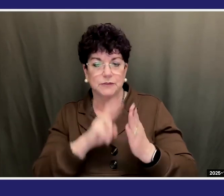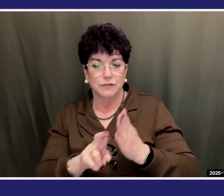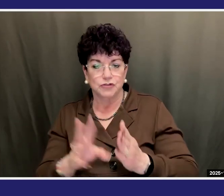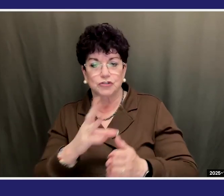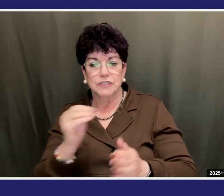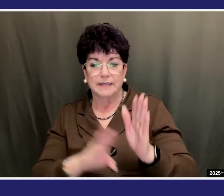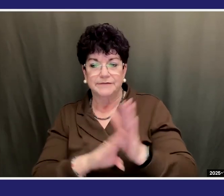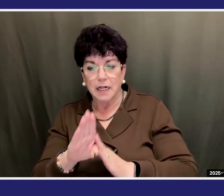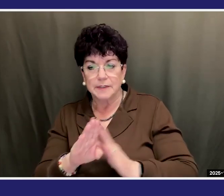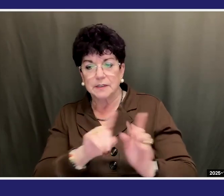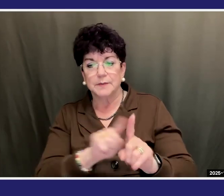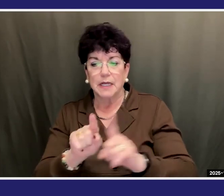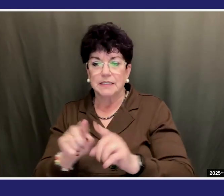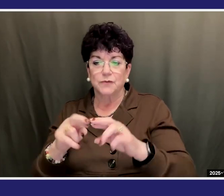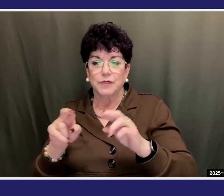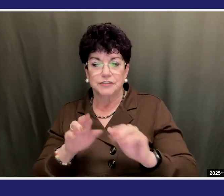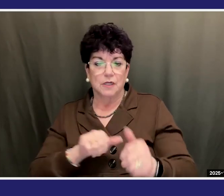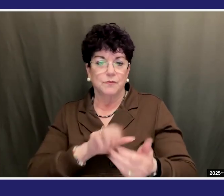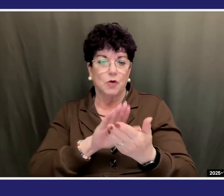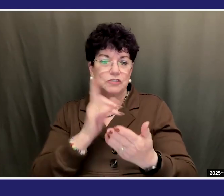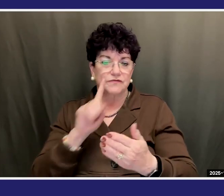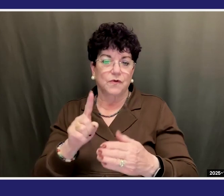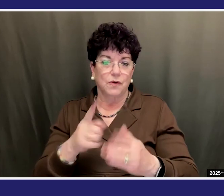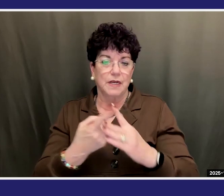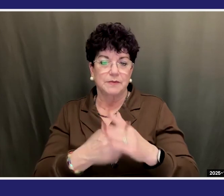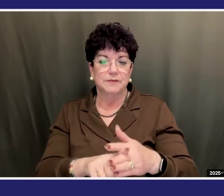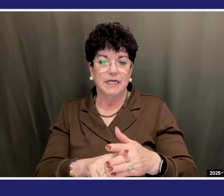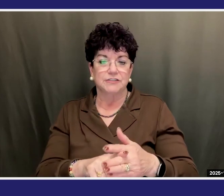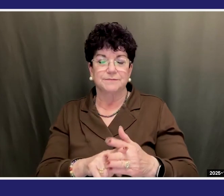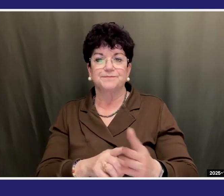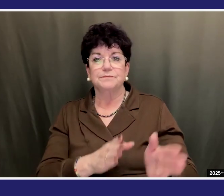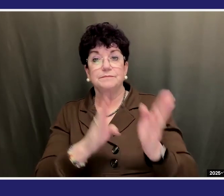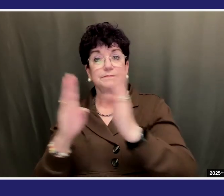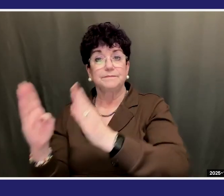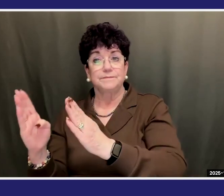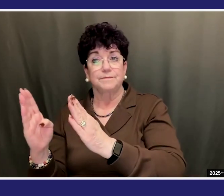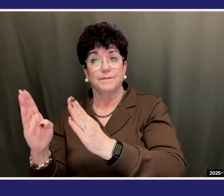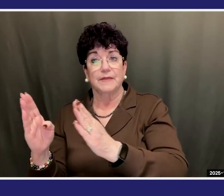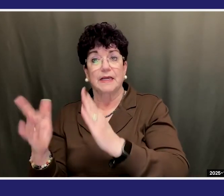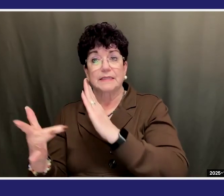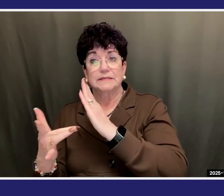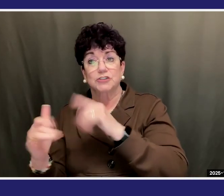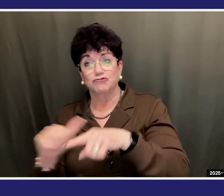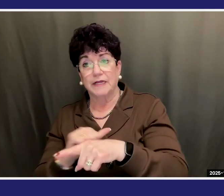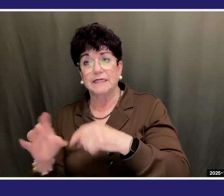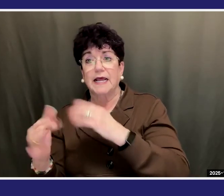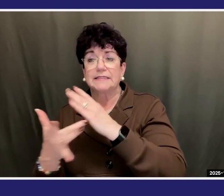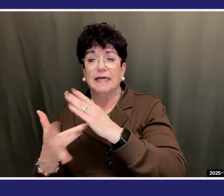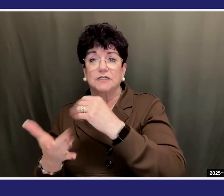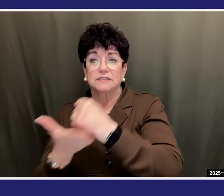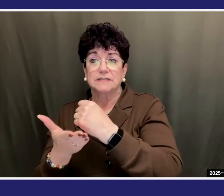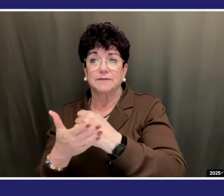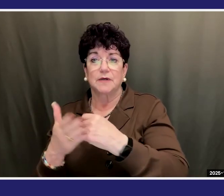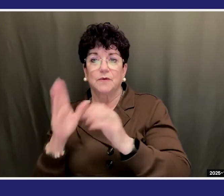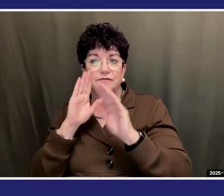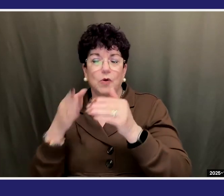of strategies. And on the right side, training and technical assistance. Again, we are elevating some key populations here: older